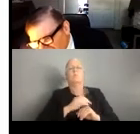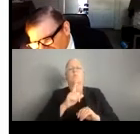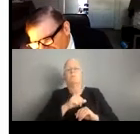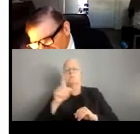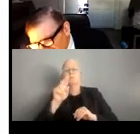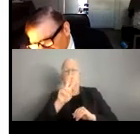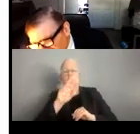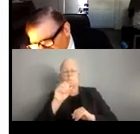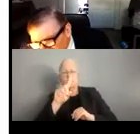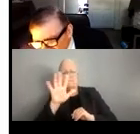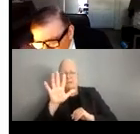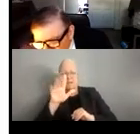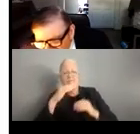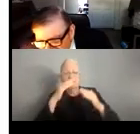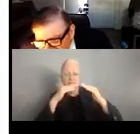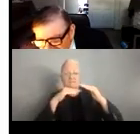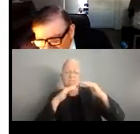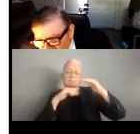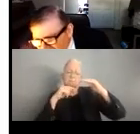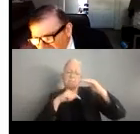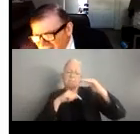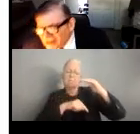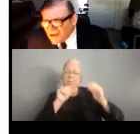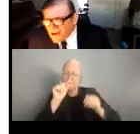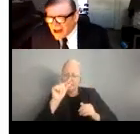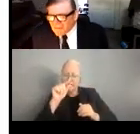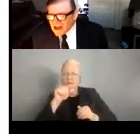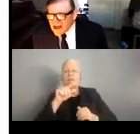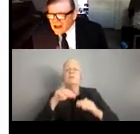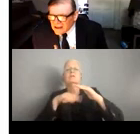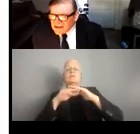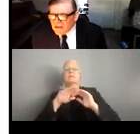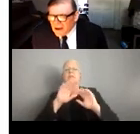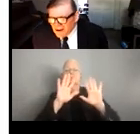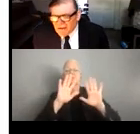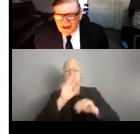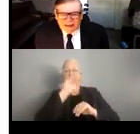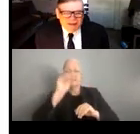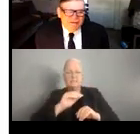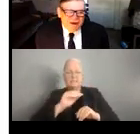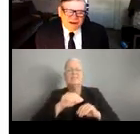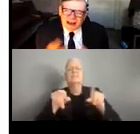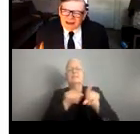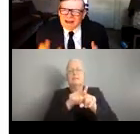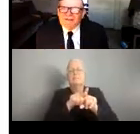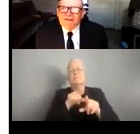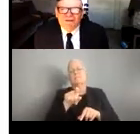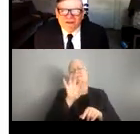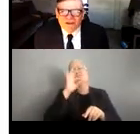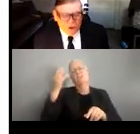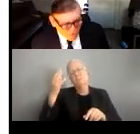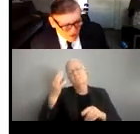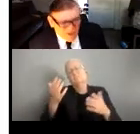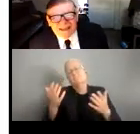going down slightly, but not very much, and the top 10% going up, and similarly reflected in France. So that gives us food